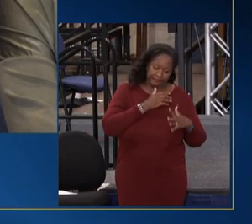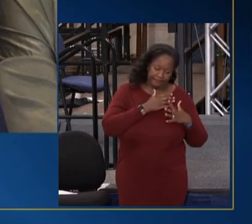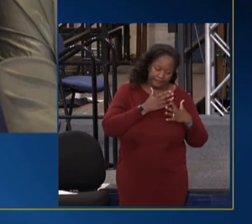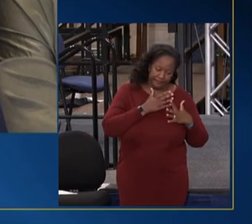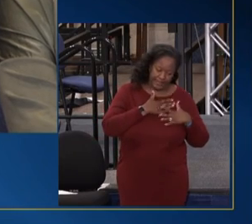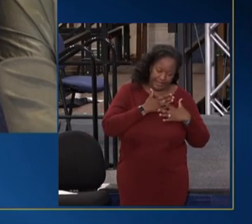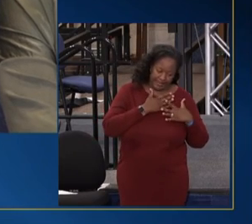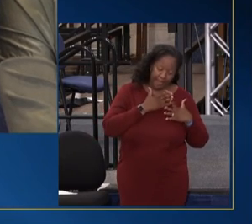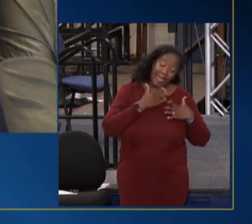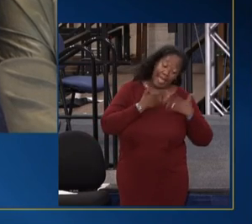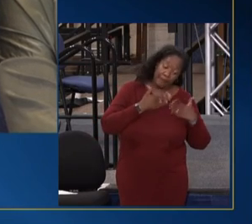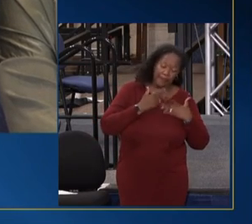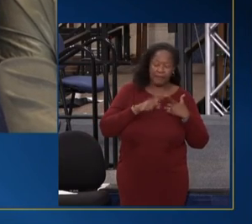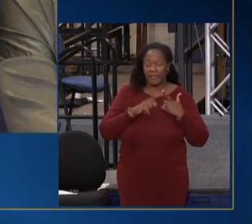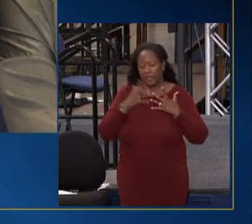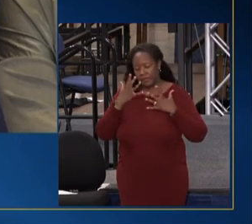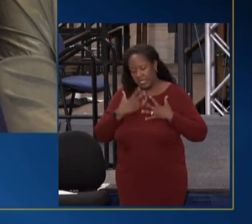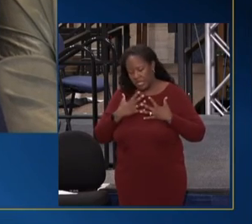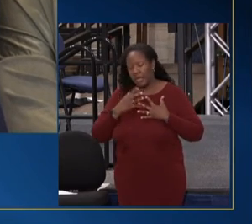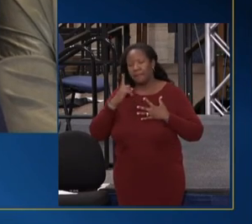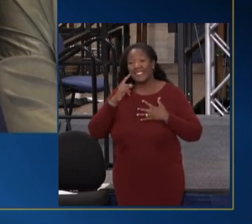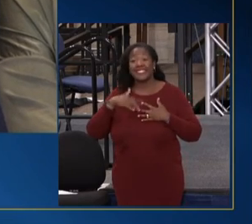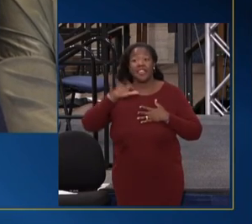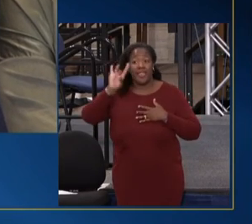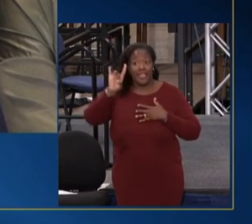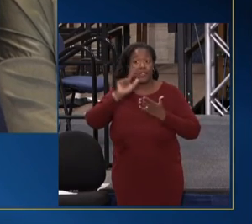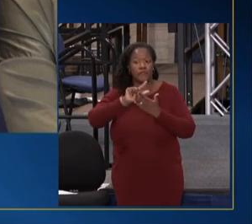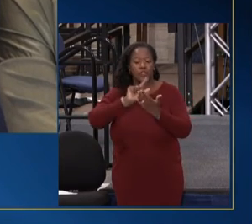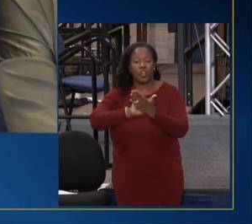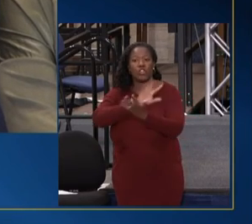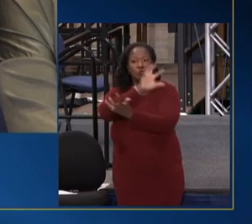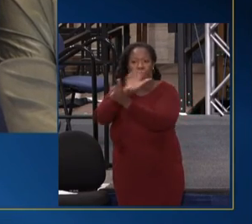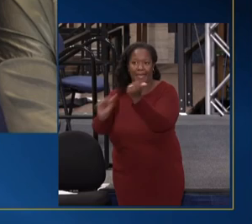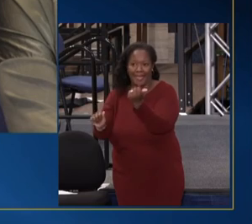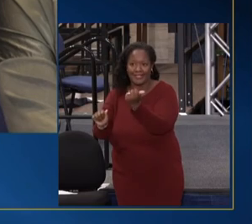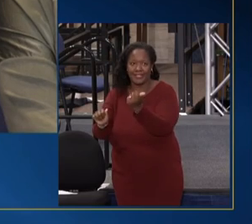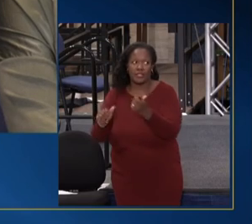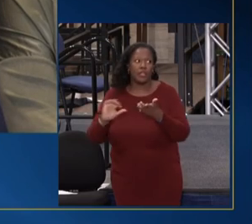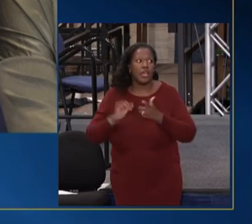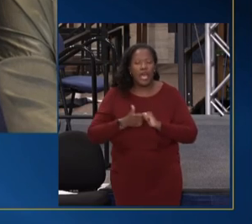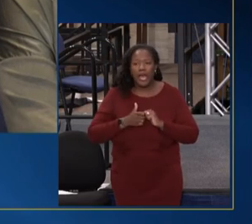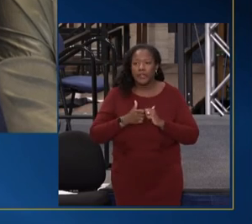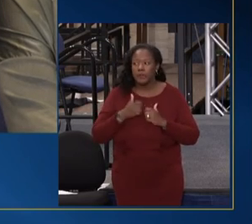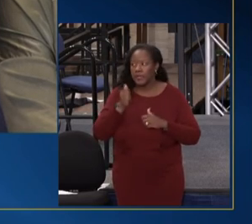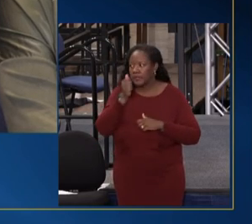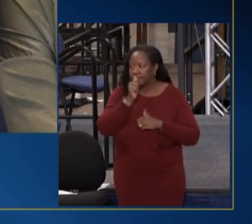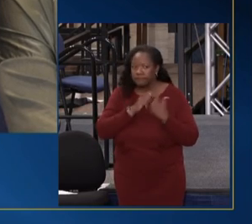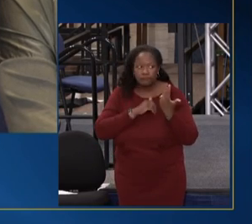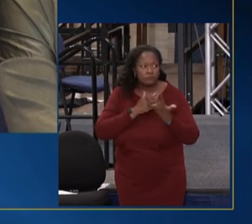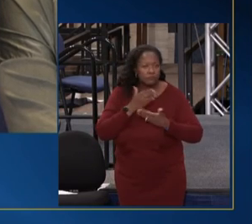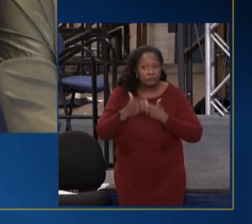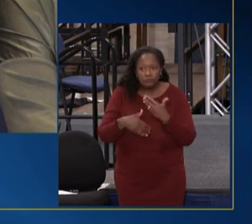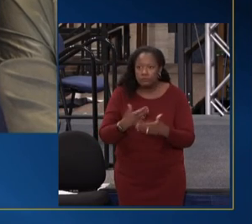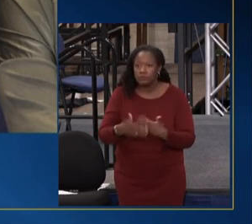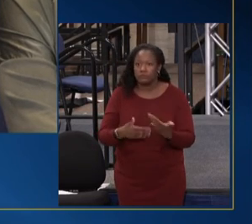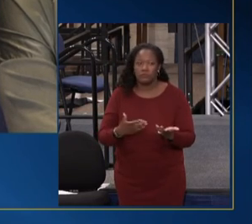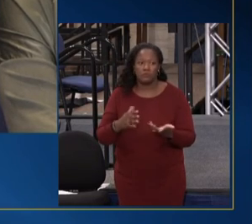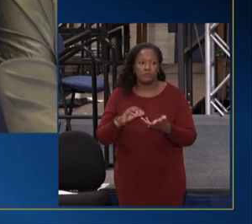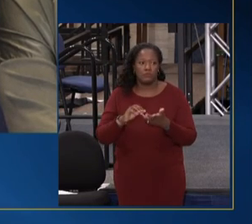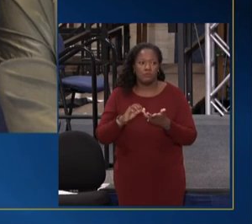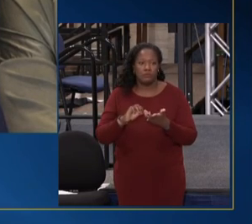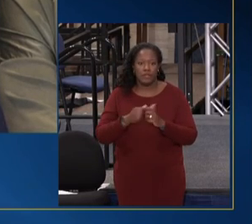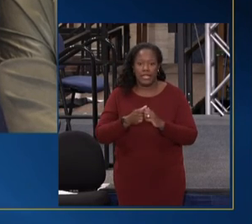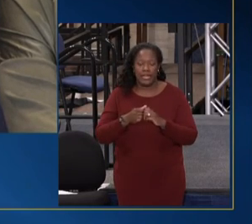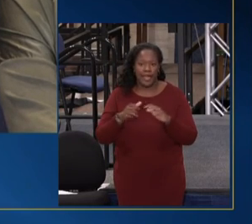that only 8 of those laws were passed through. But it's like, how do we navigate that space, and how have we been doing so